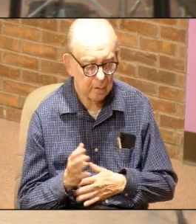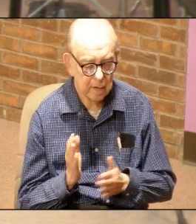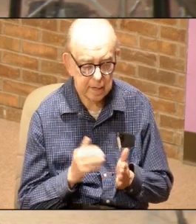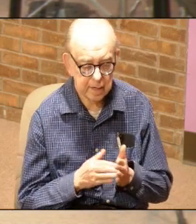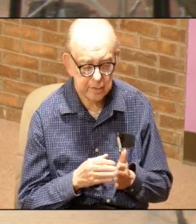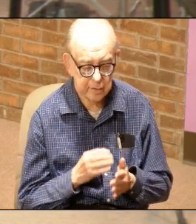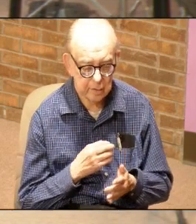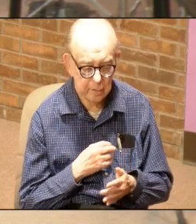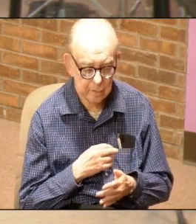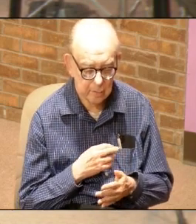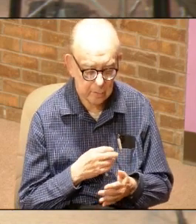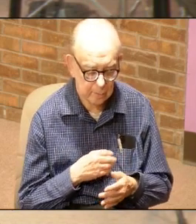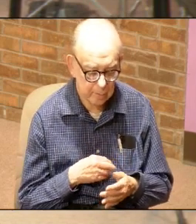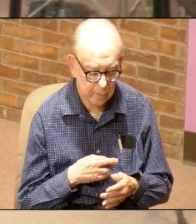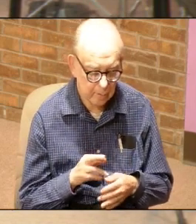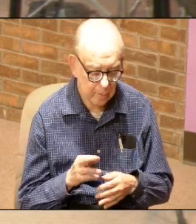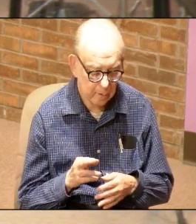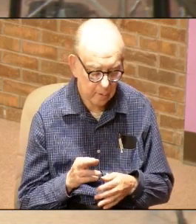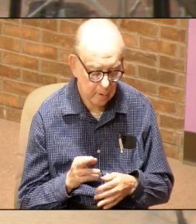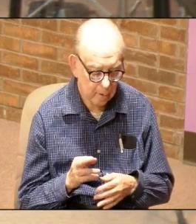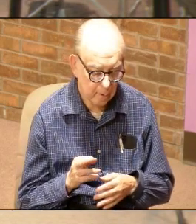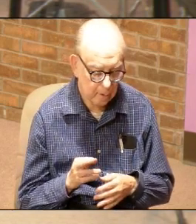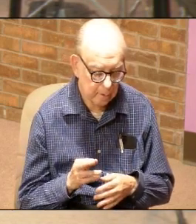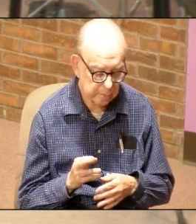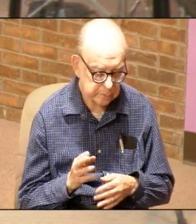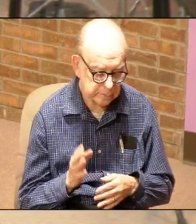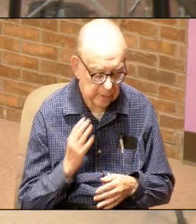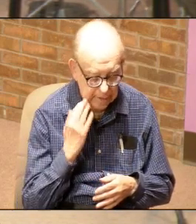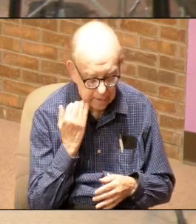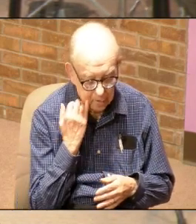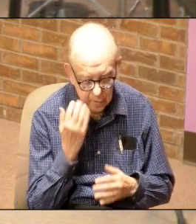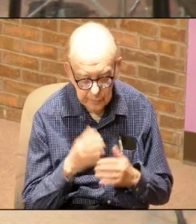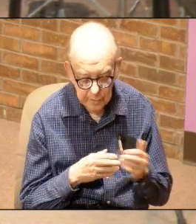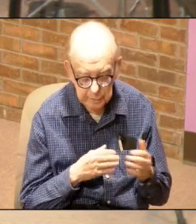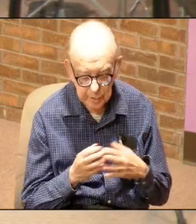sacrilegious, but what if he's building you an outhouse?